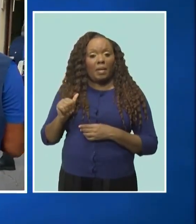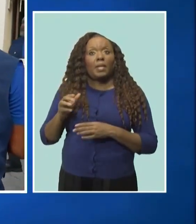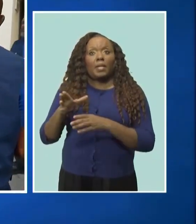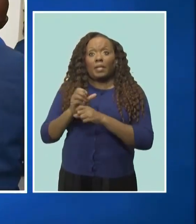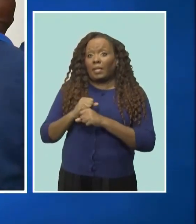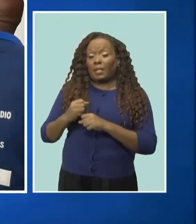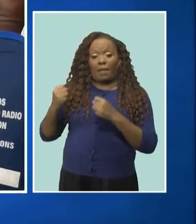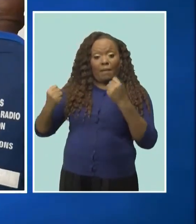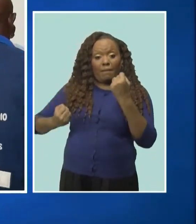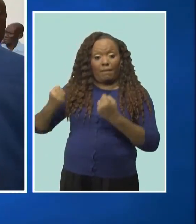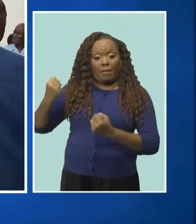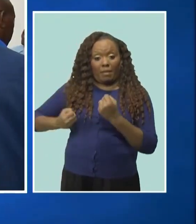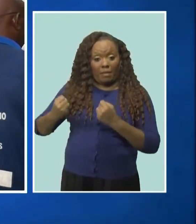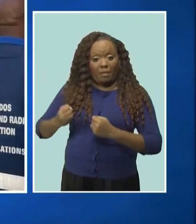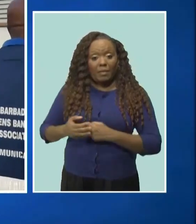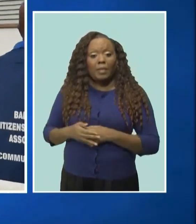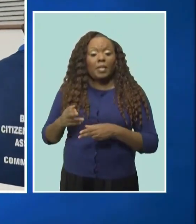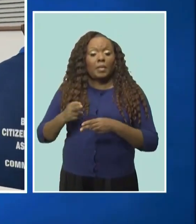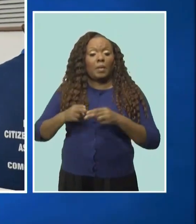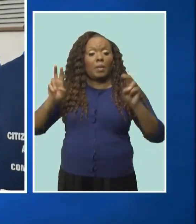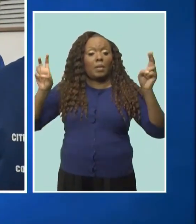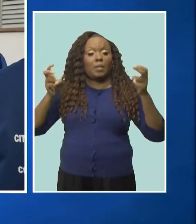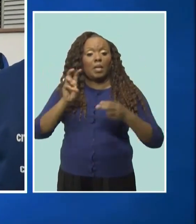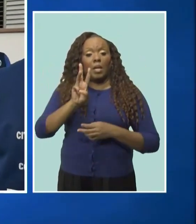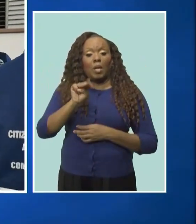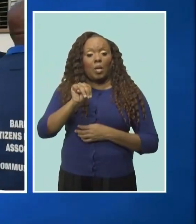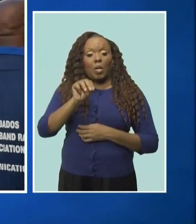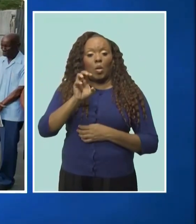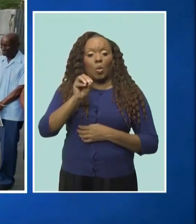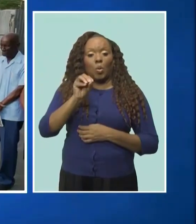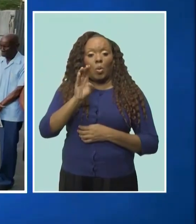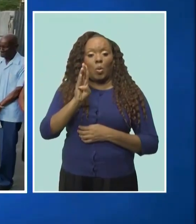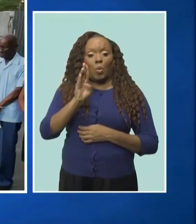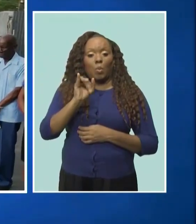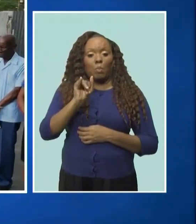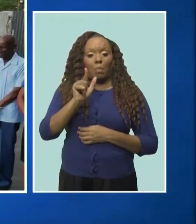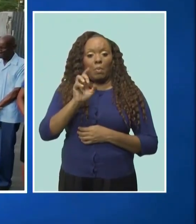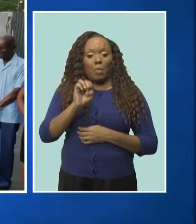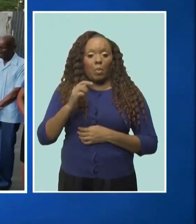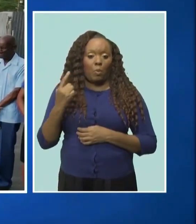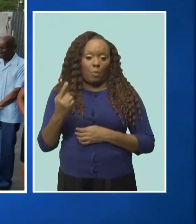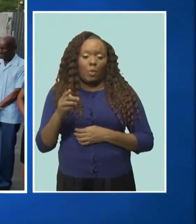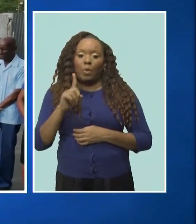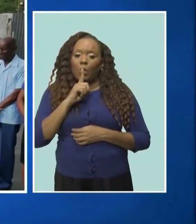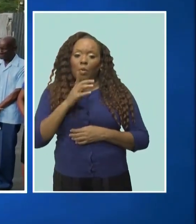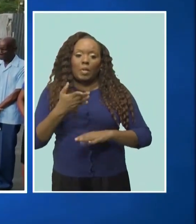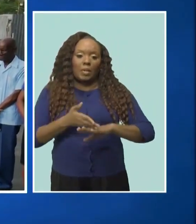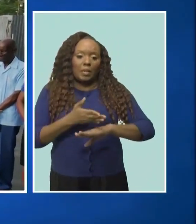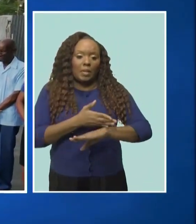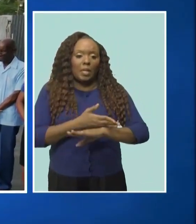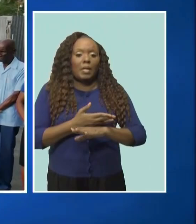says the vehicle, called Mobile One, will greatly enhance its services, especially at events.